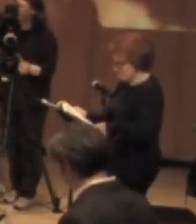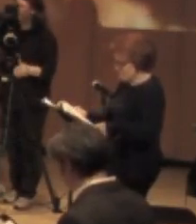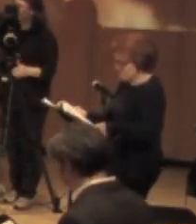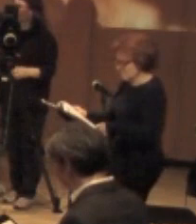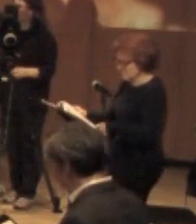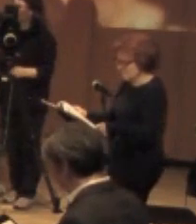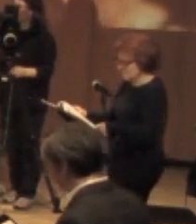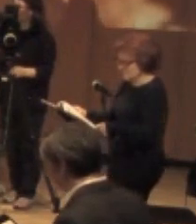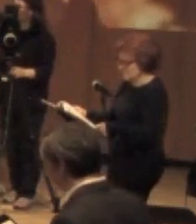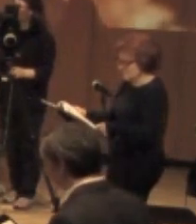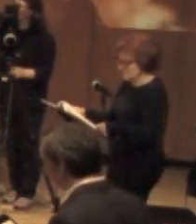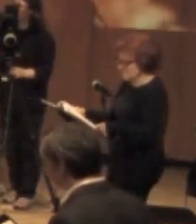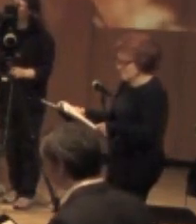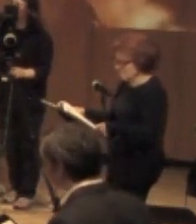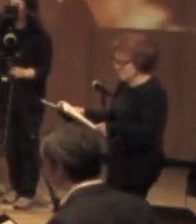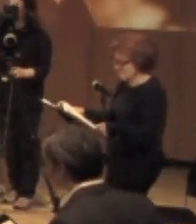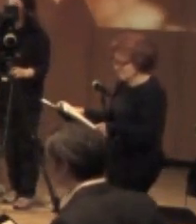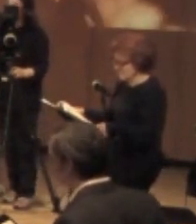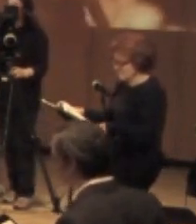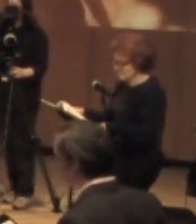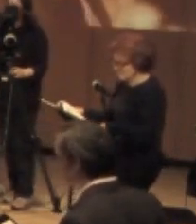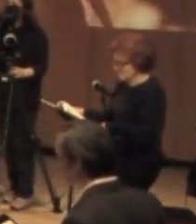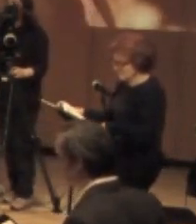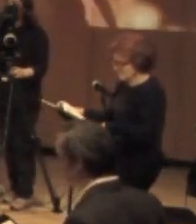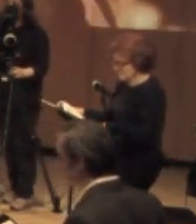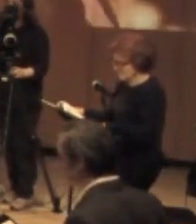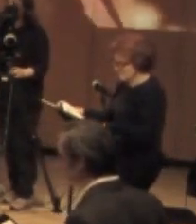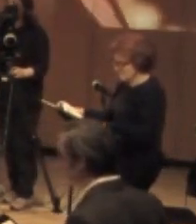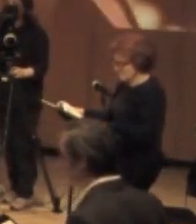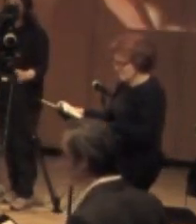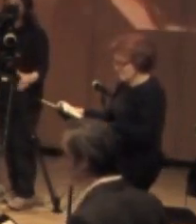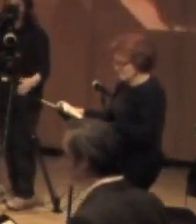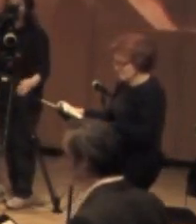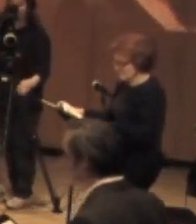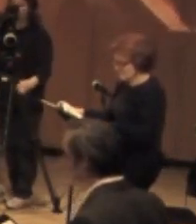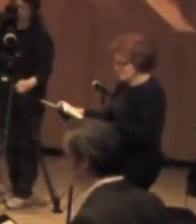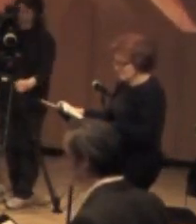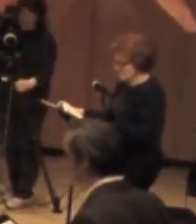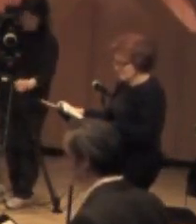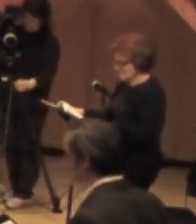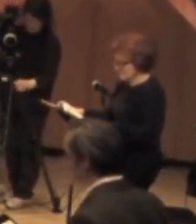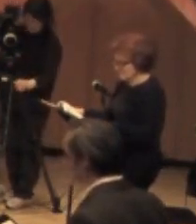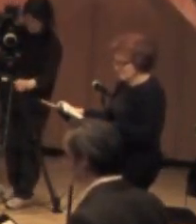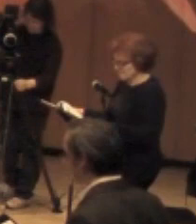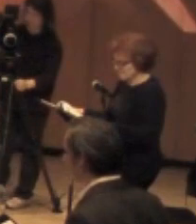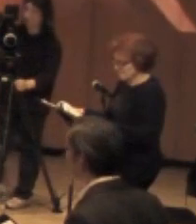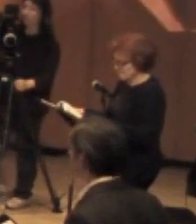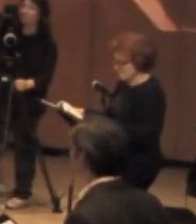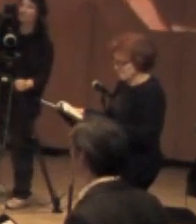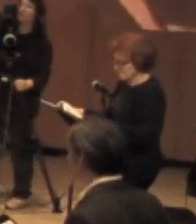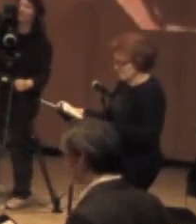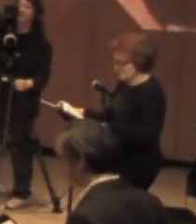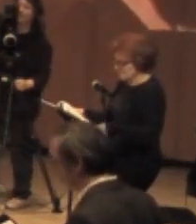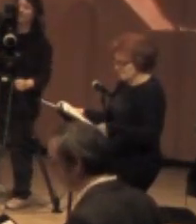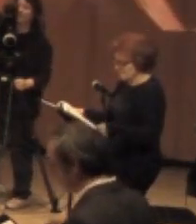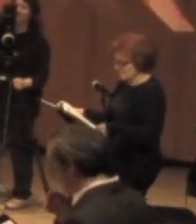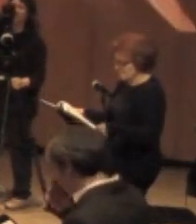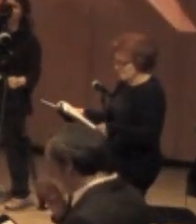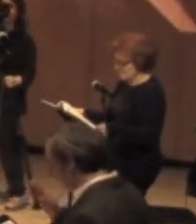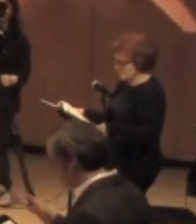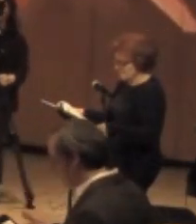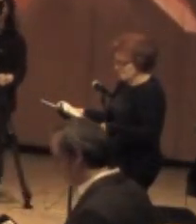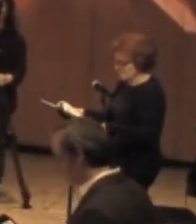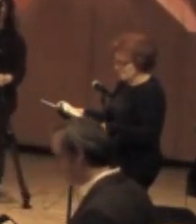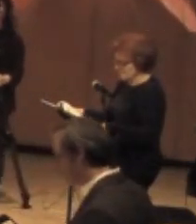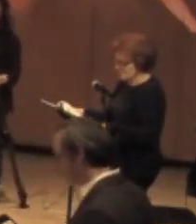will help you I will I'll help you pack just say say what you want me to